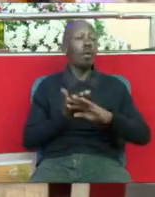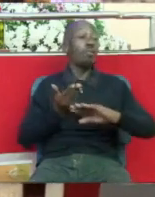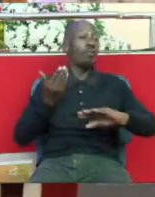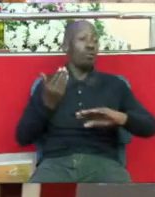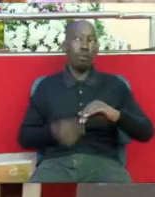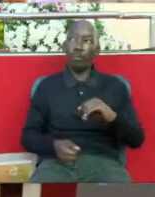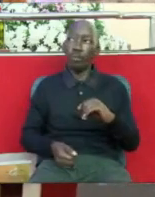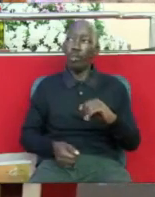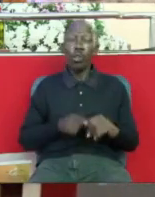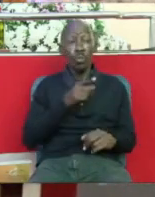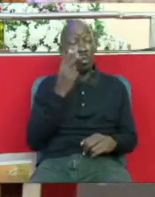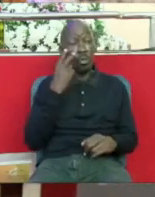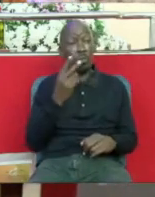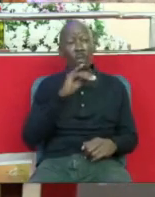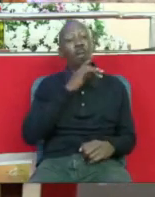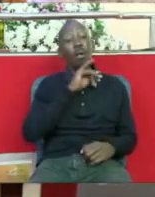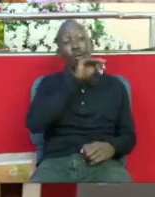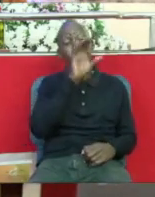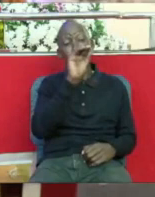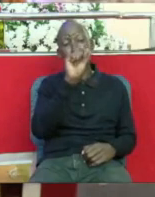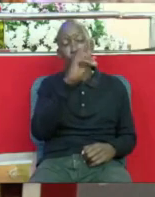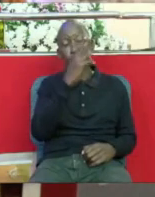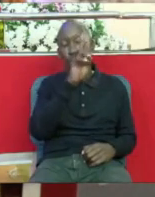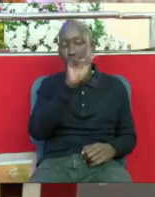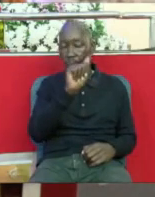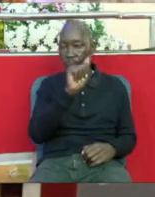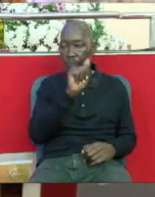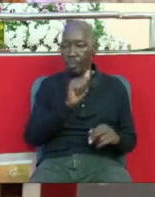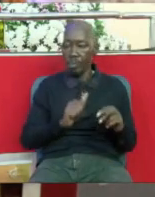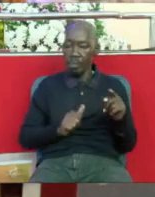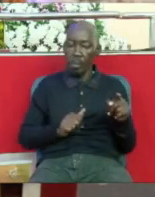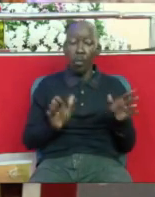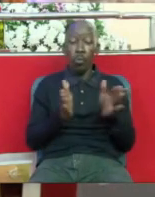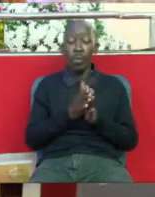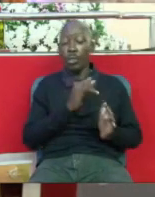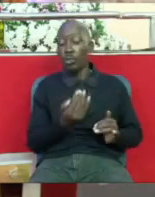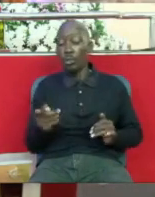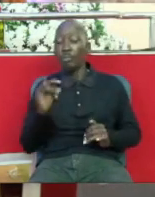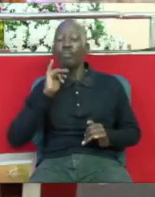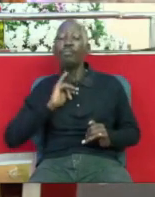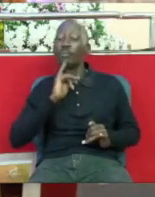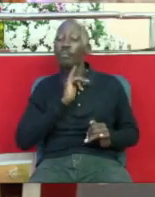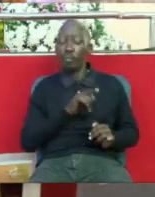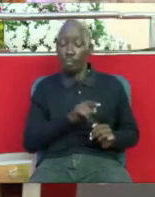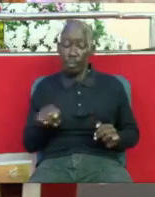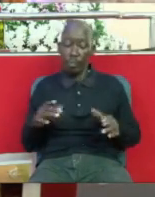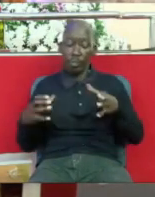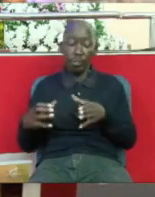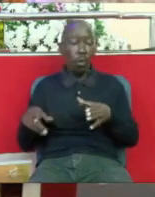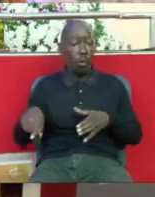awali. You see, Joshua. Wajua kwamba Joshua. And the Israelites altogether. Na wana wa Israel.